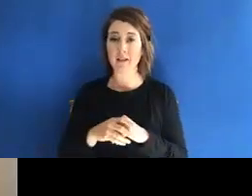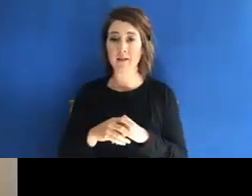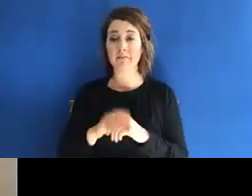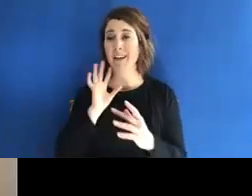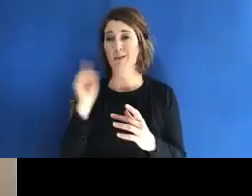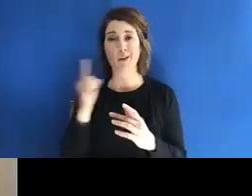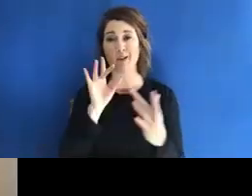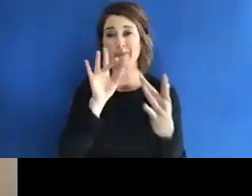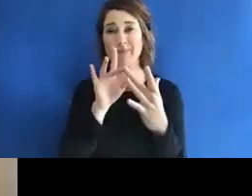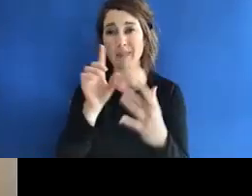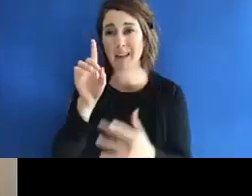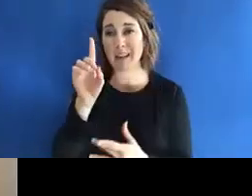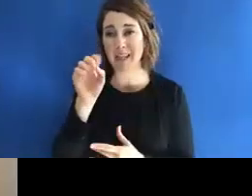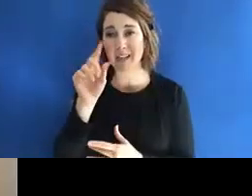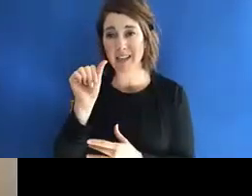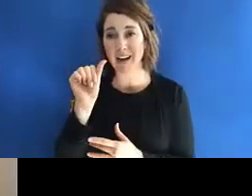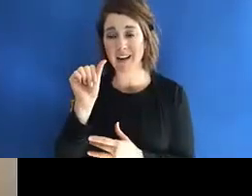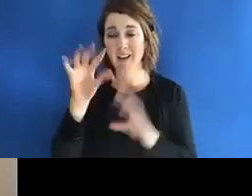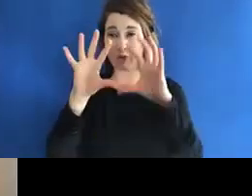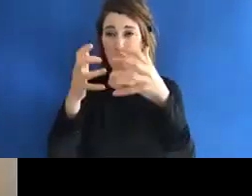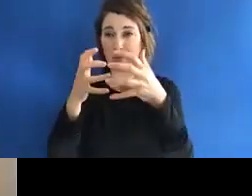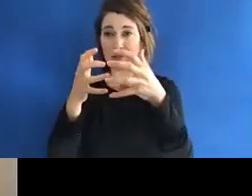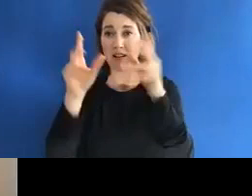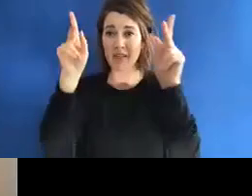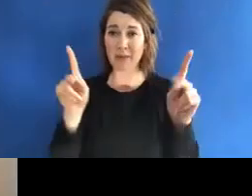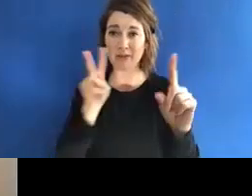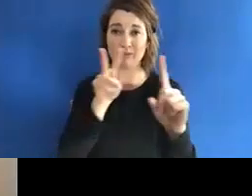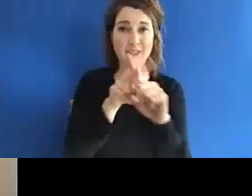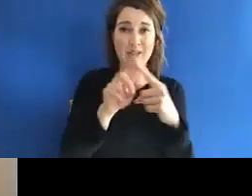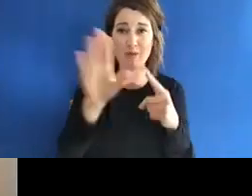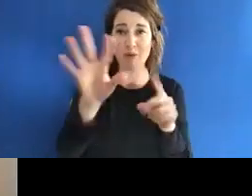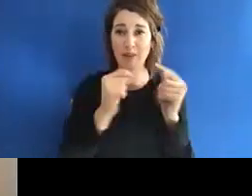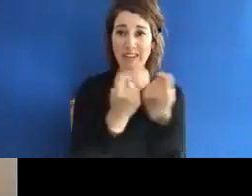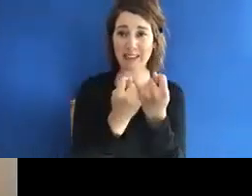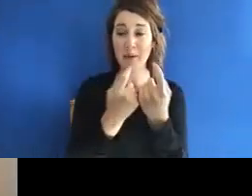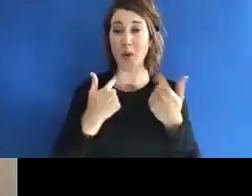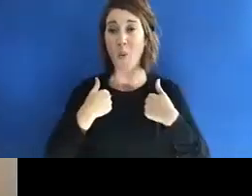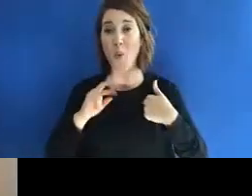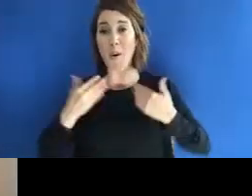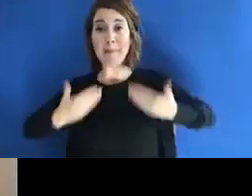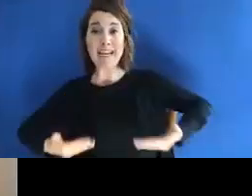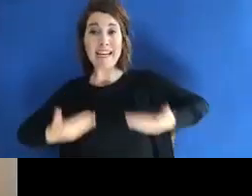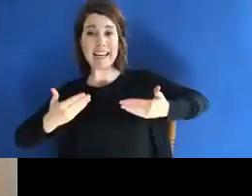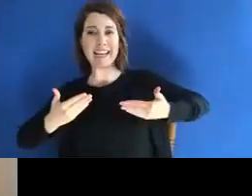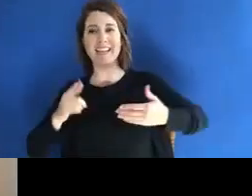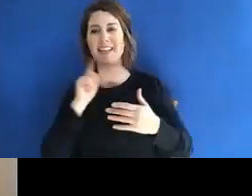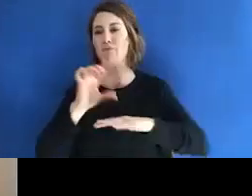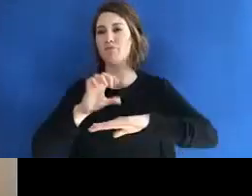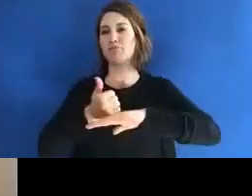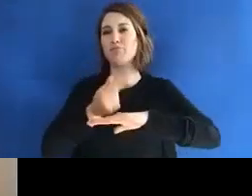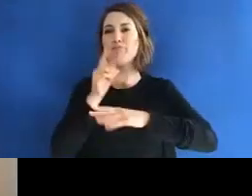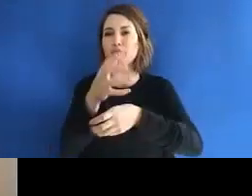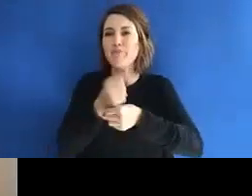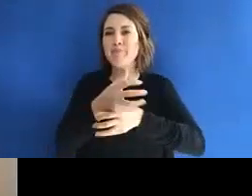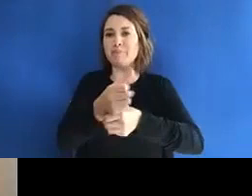unit, staff person assigned to your team, or me, and we'll get you set up to receive these resources and different announcements over